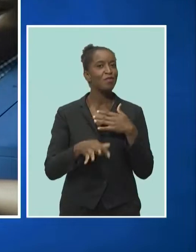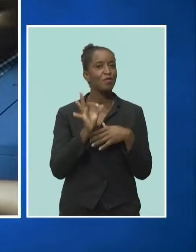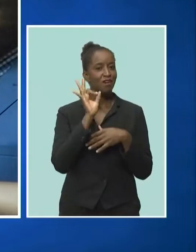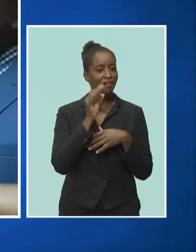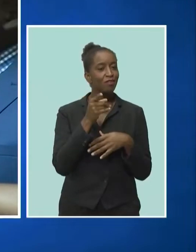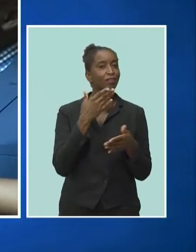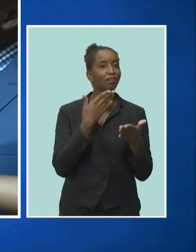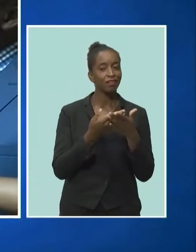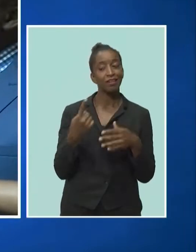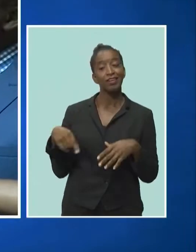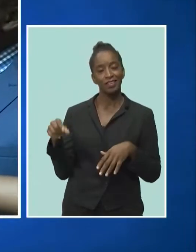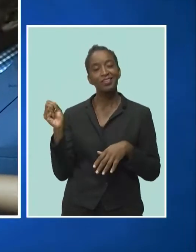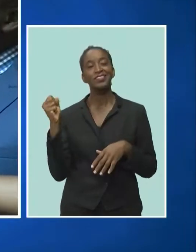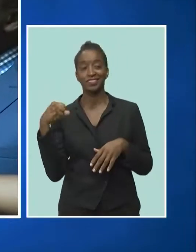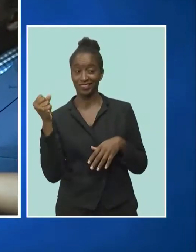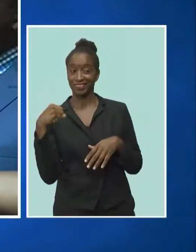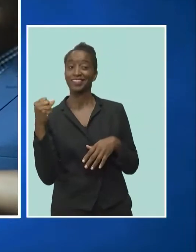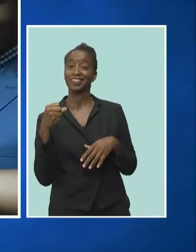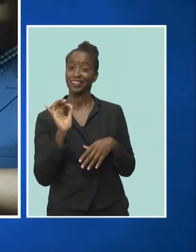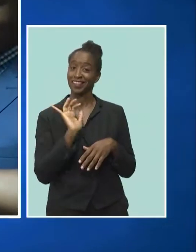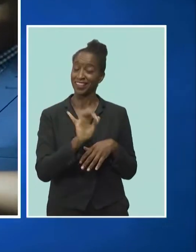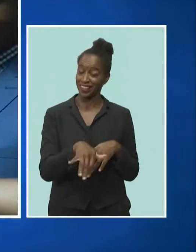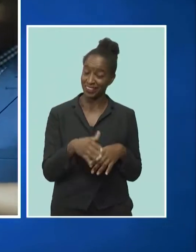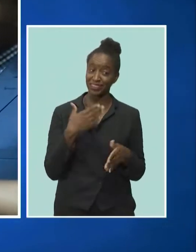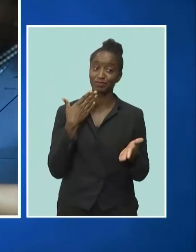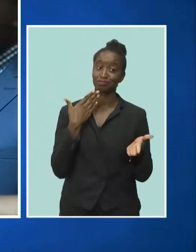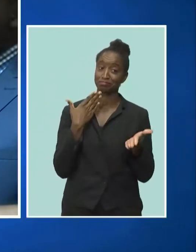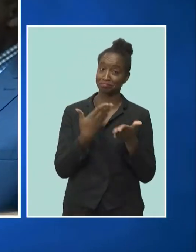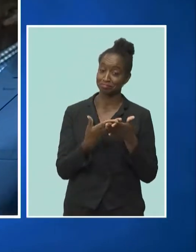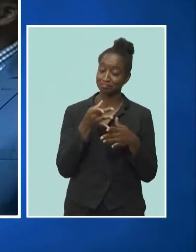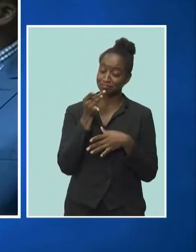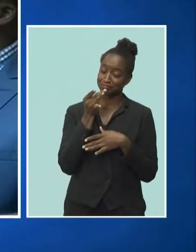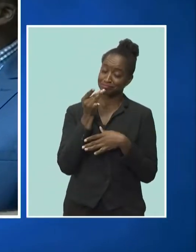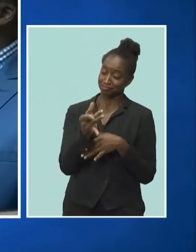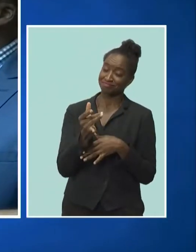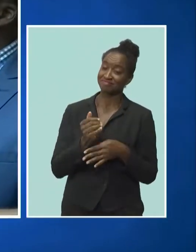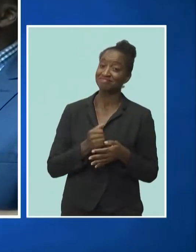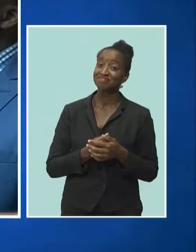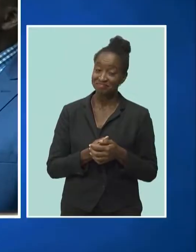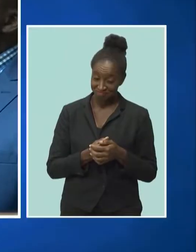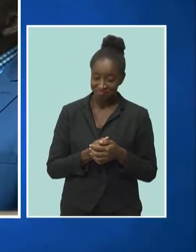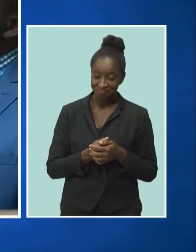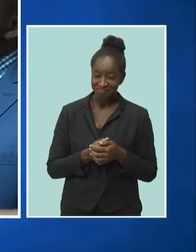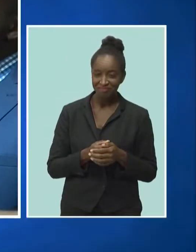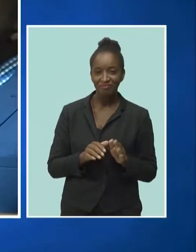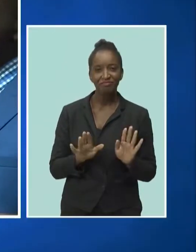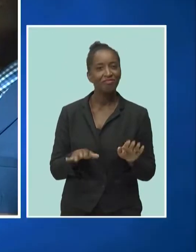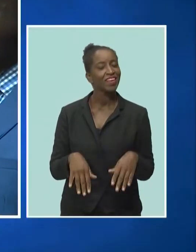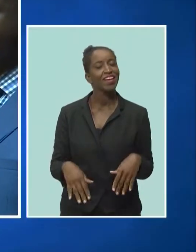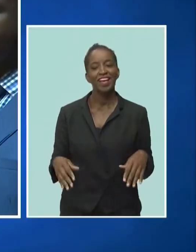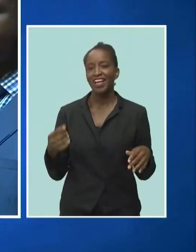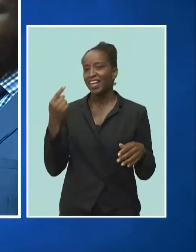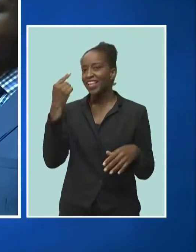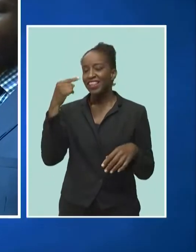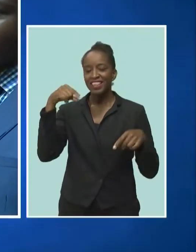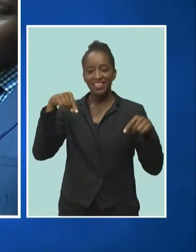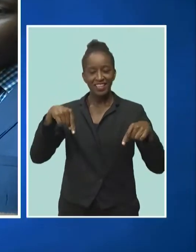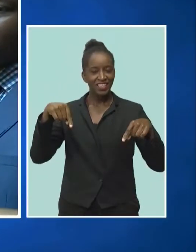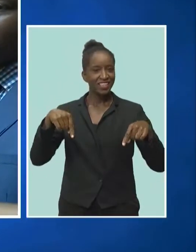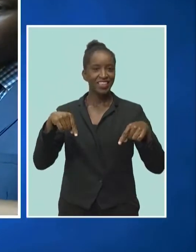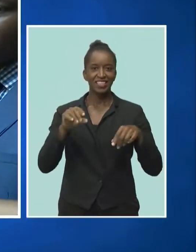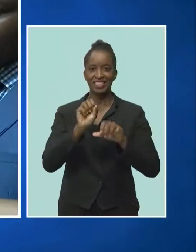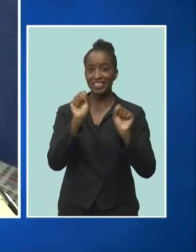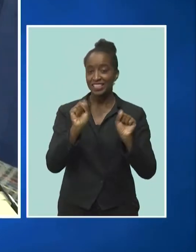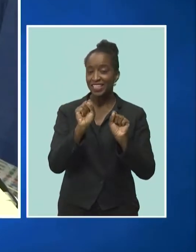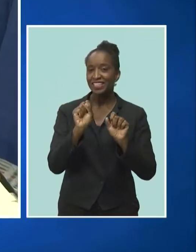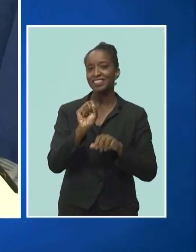And it really was very good, chilled. So I think that Barbadians will have a wonderful time this weekend. The Prime Minister adds